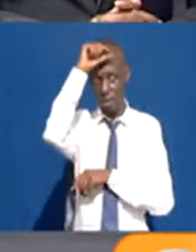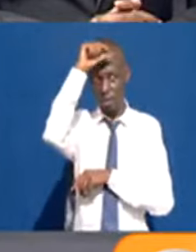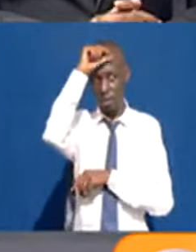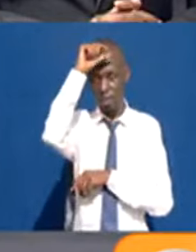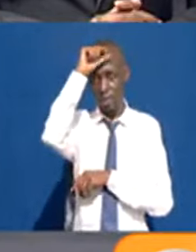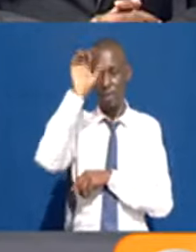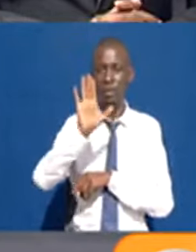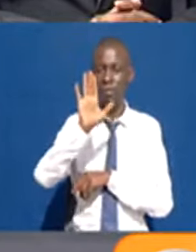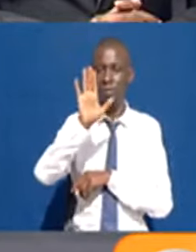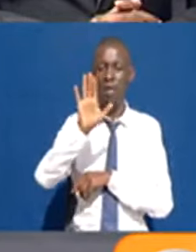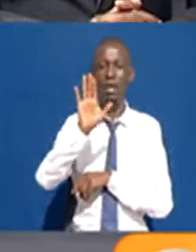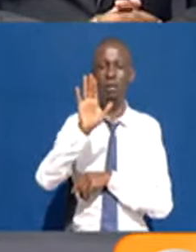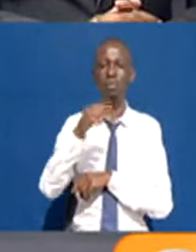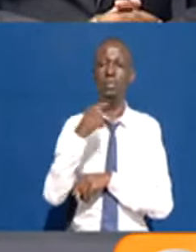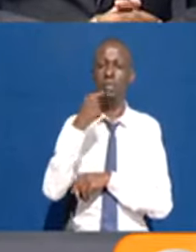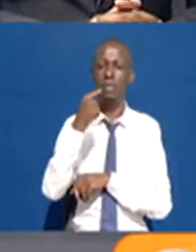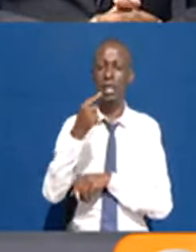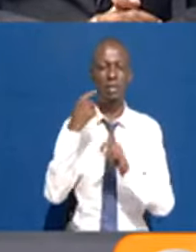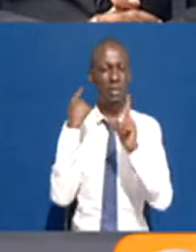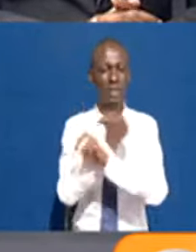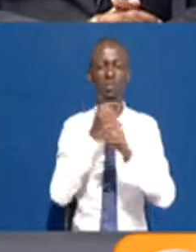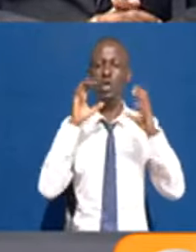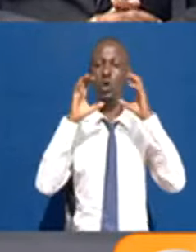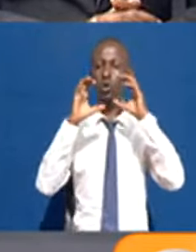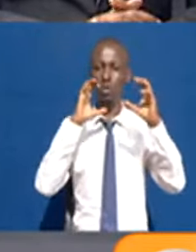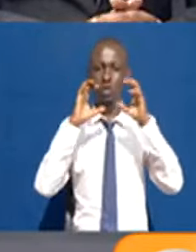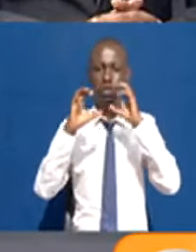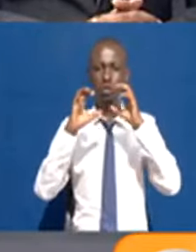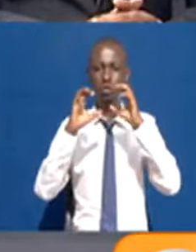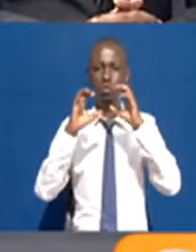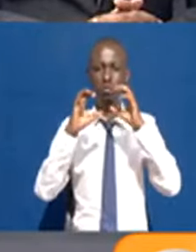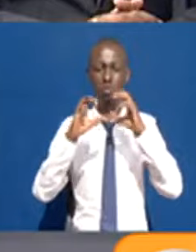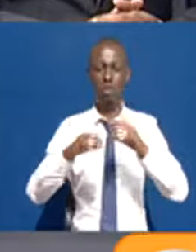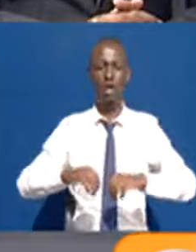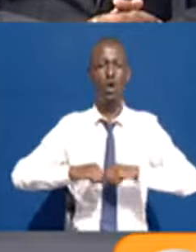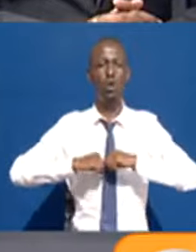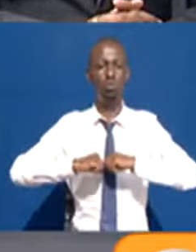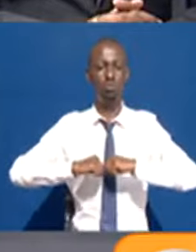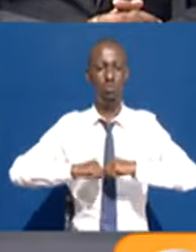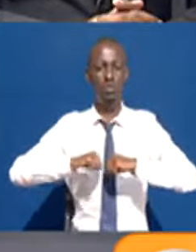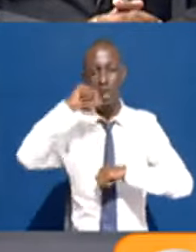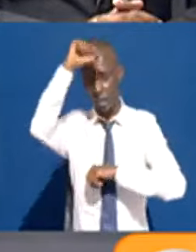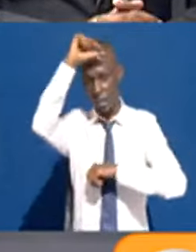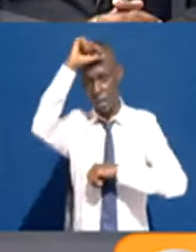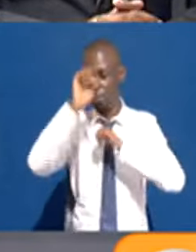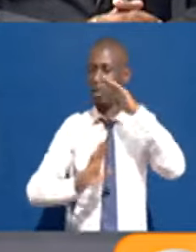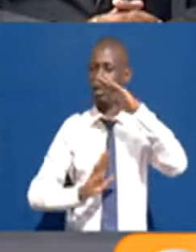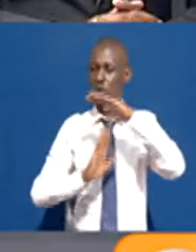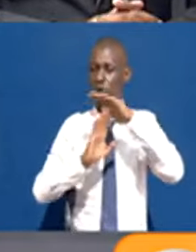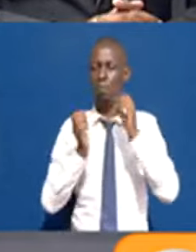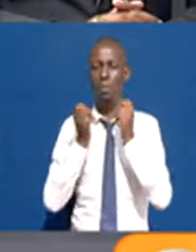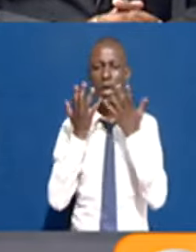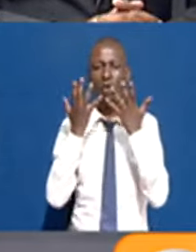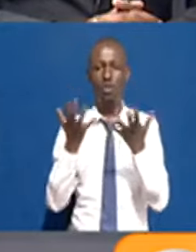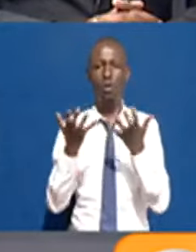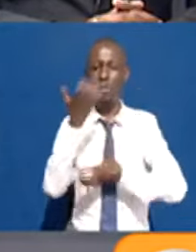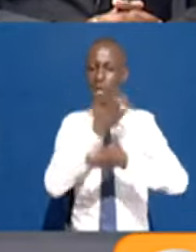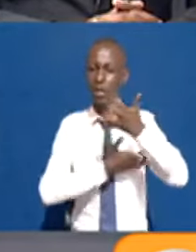purposes. We have heard from some high-ranking government officials about how stable the economy